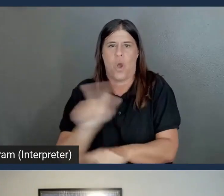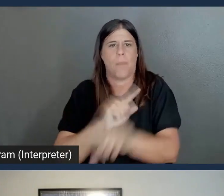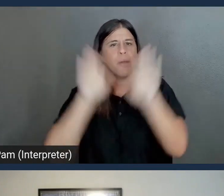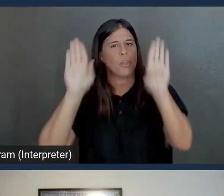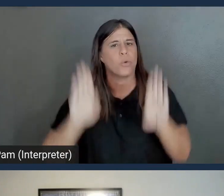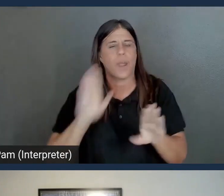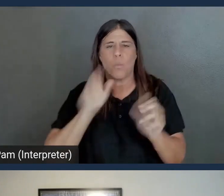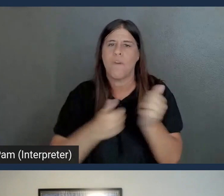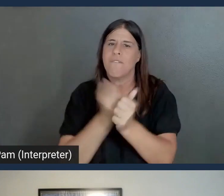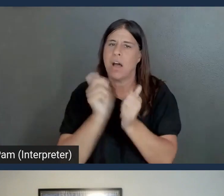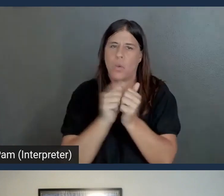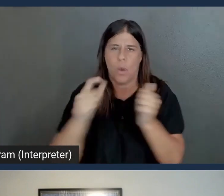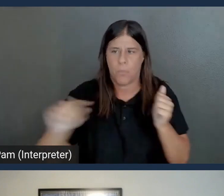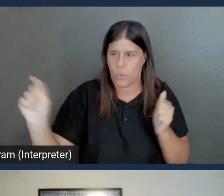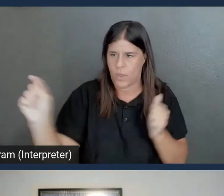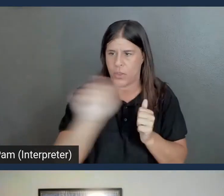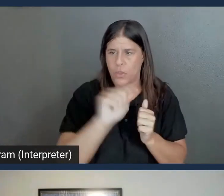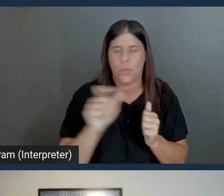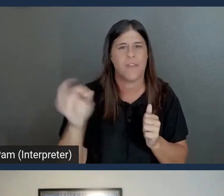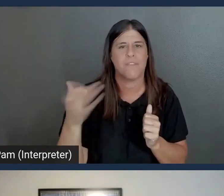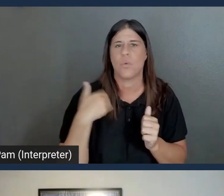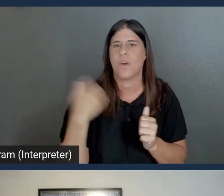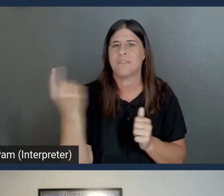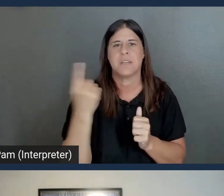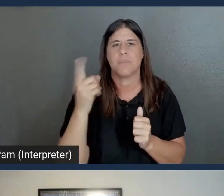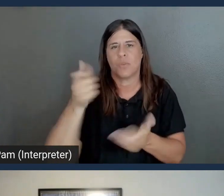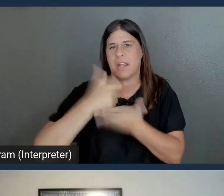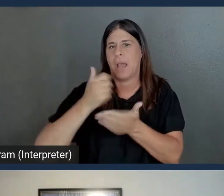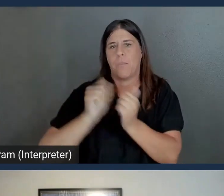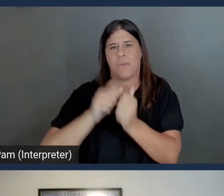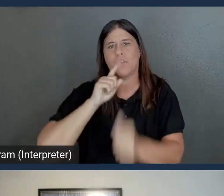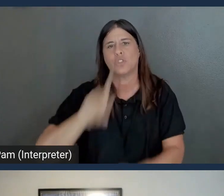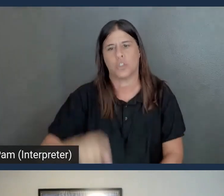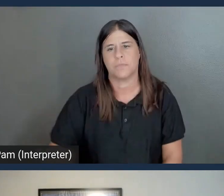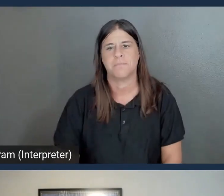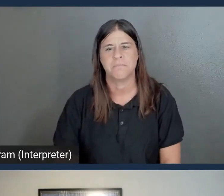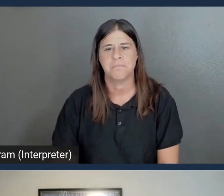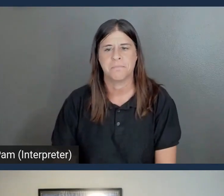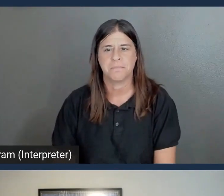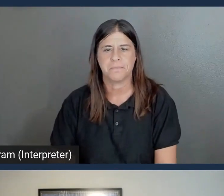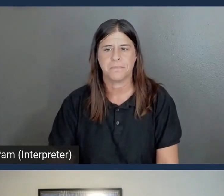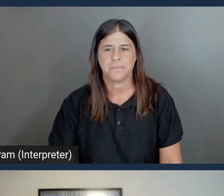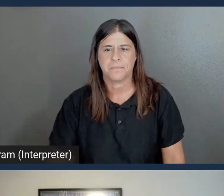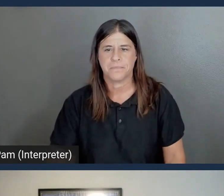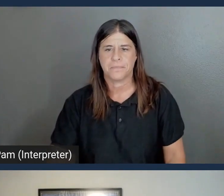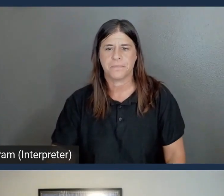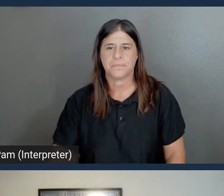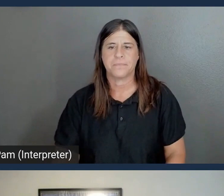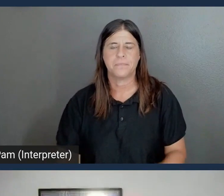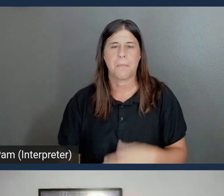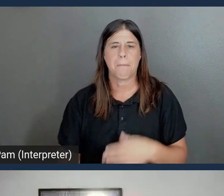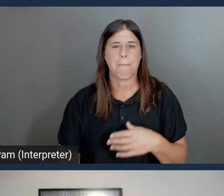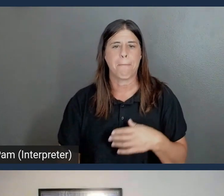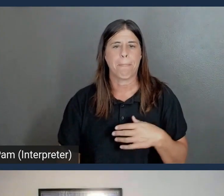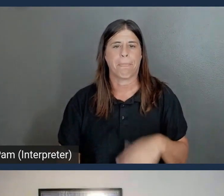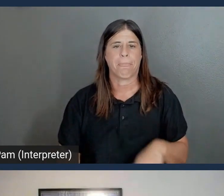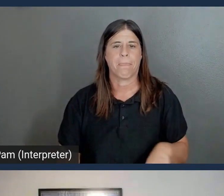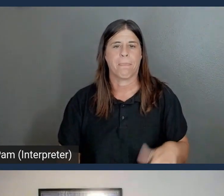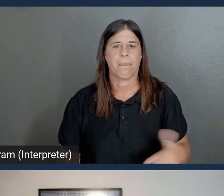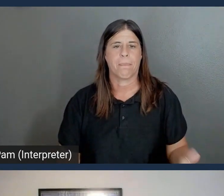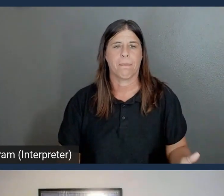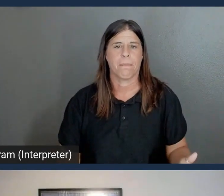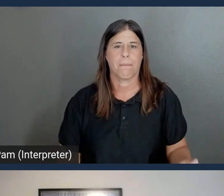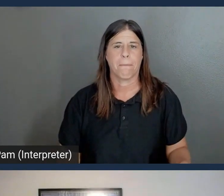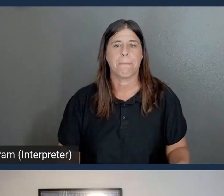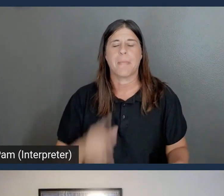follow up with you if you have something that you need help with, for sure. But yeah, any parting thoughts? Yeah, no, that's great to hear. I'm actually